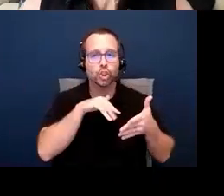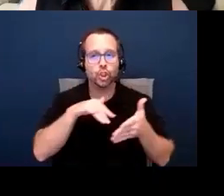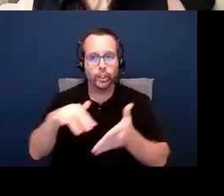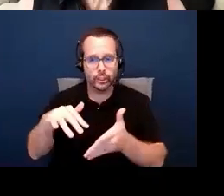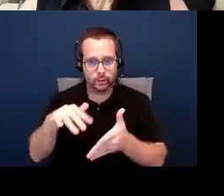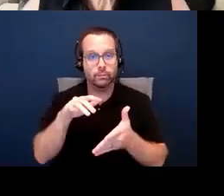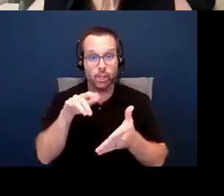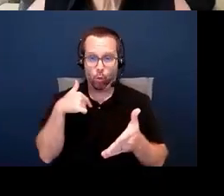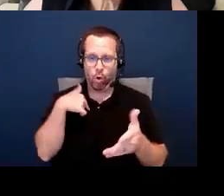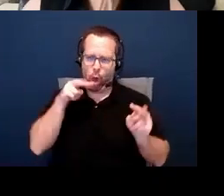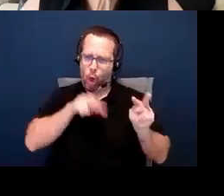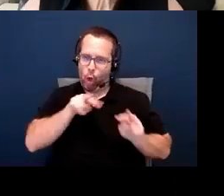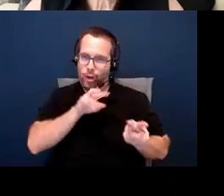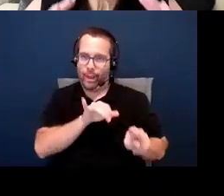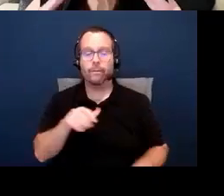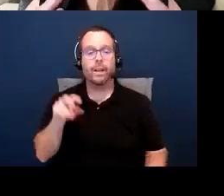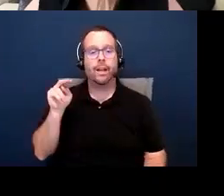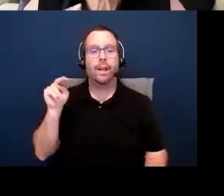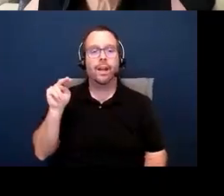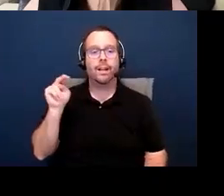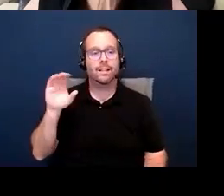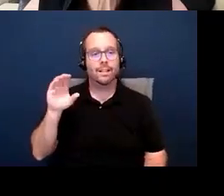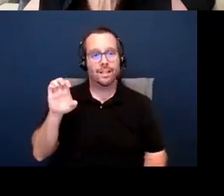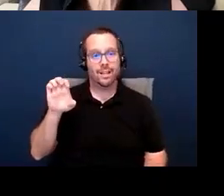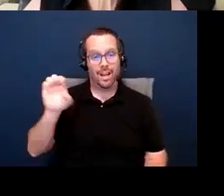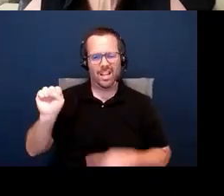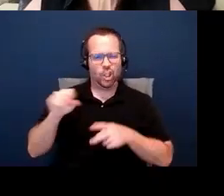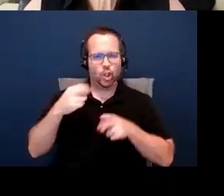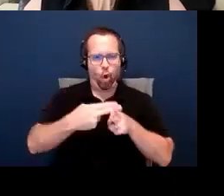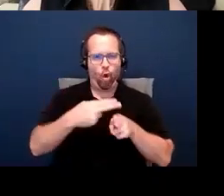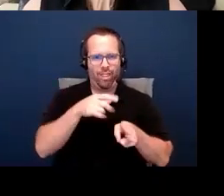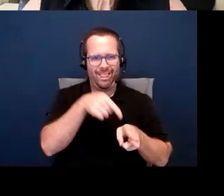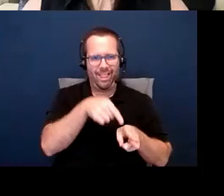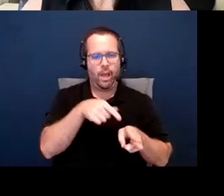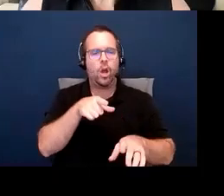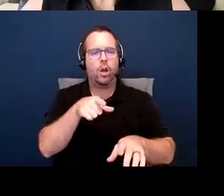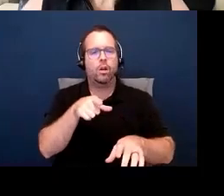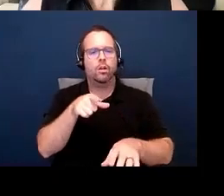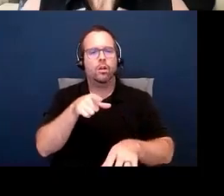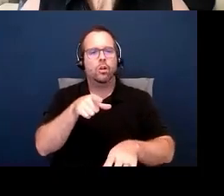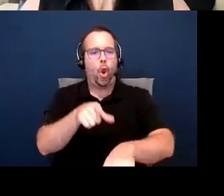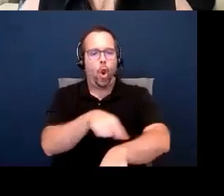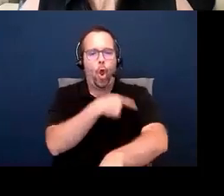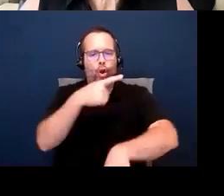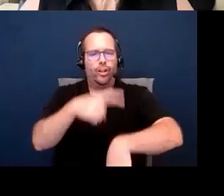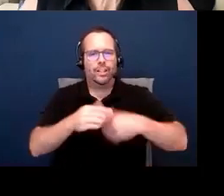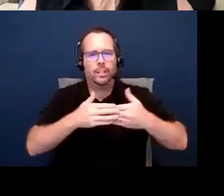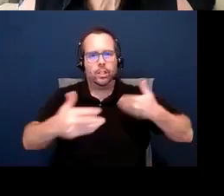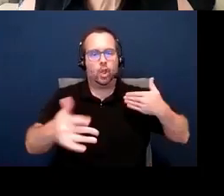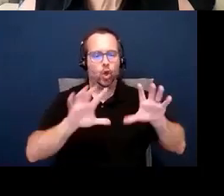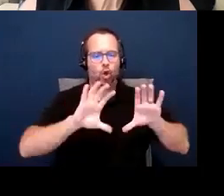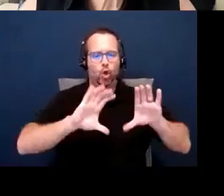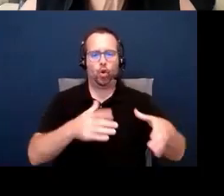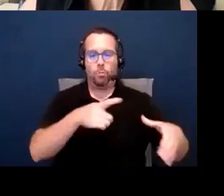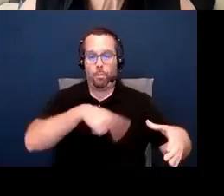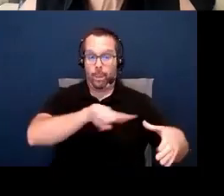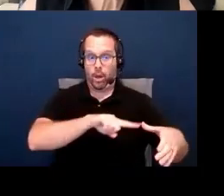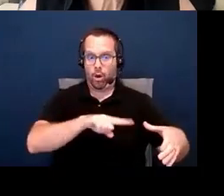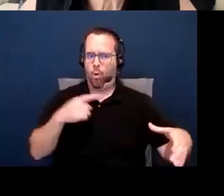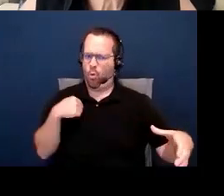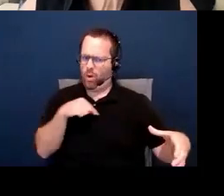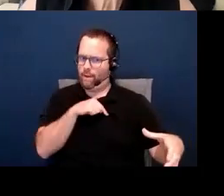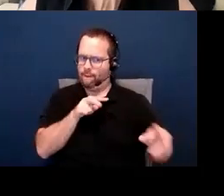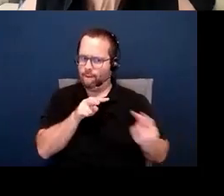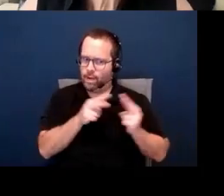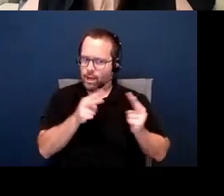what NCES calls their longitudinal grouping are ones that we're very interested in